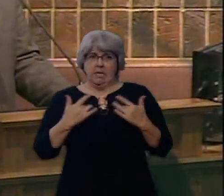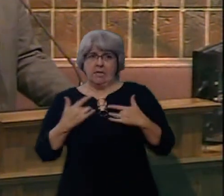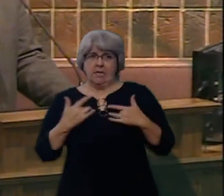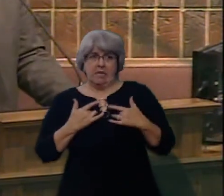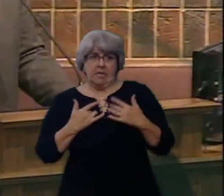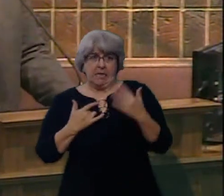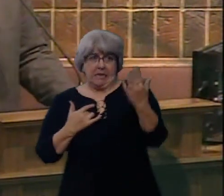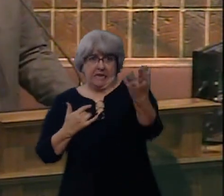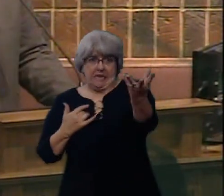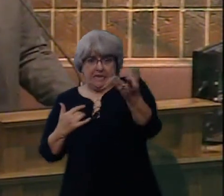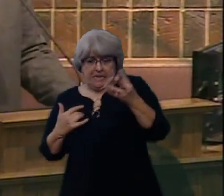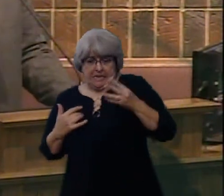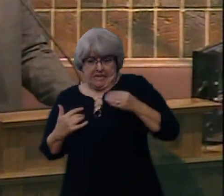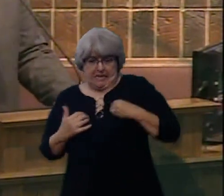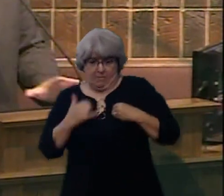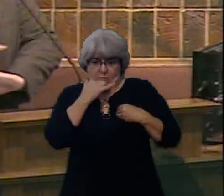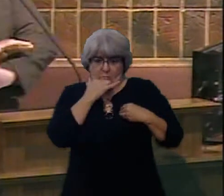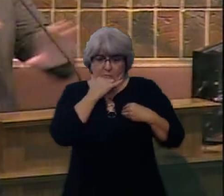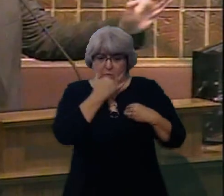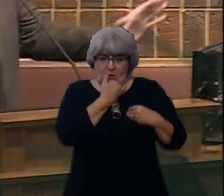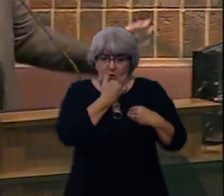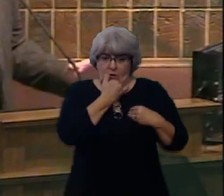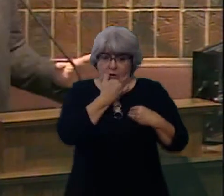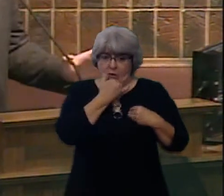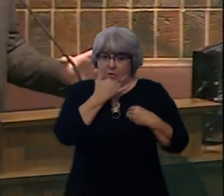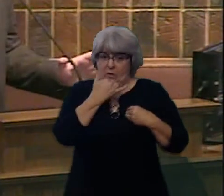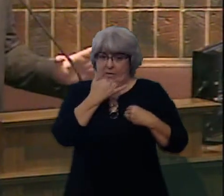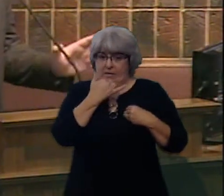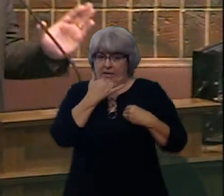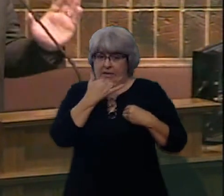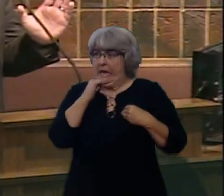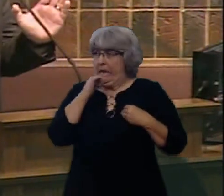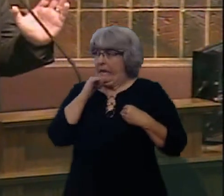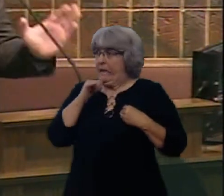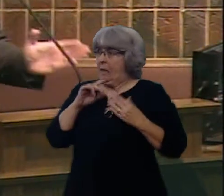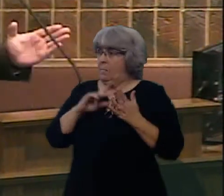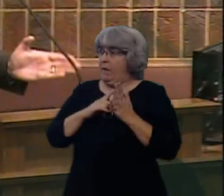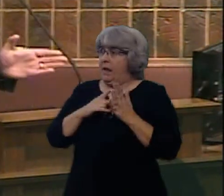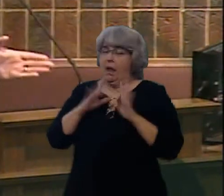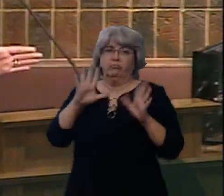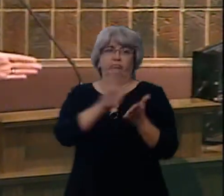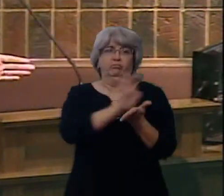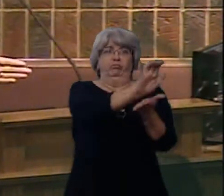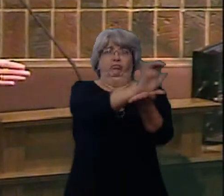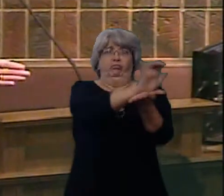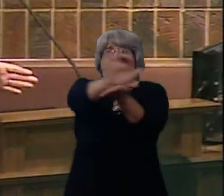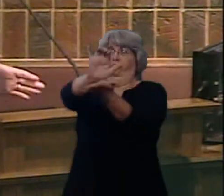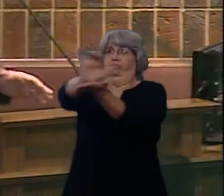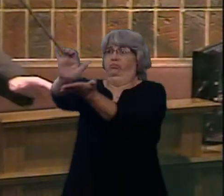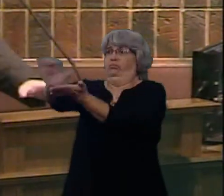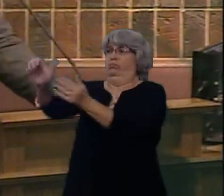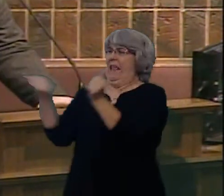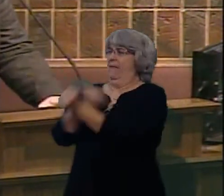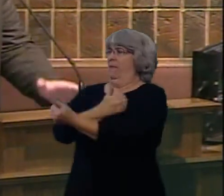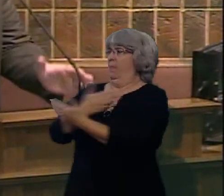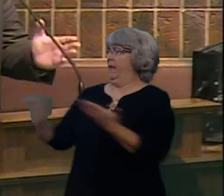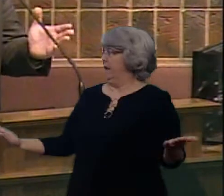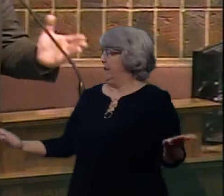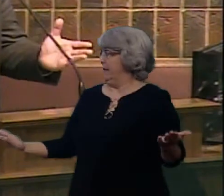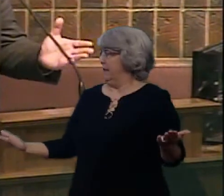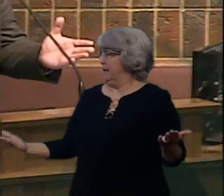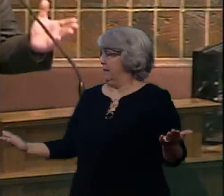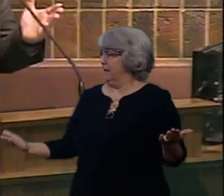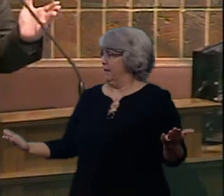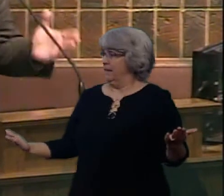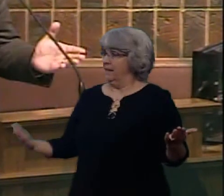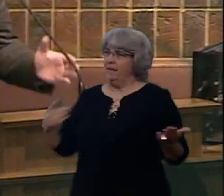was wrong on accident that they were accepting nothing except whatever Paul had just said to them, instead of looking